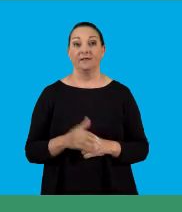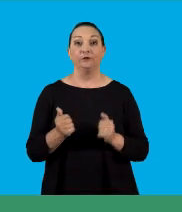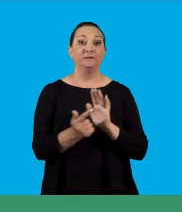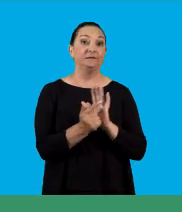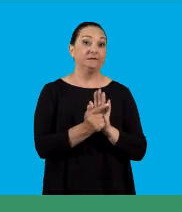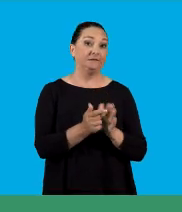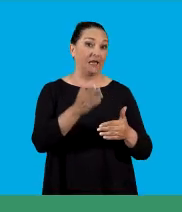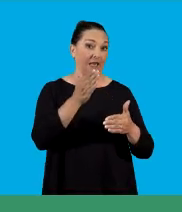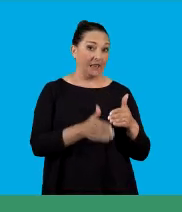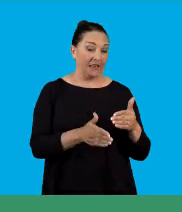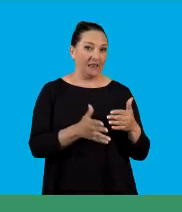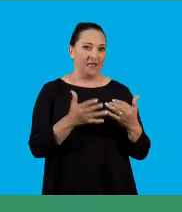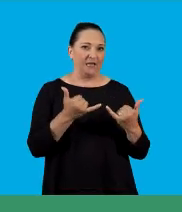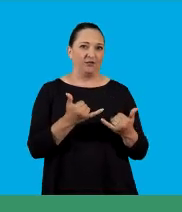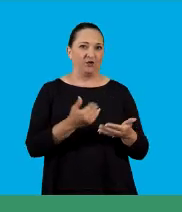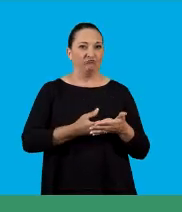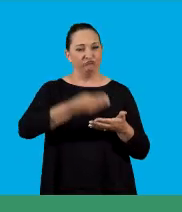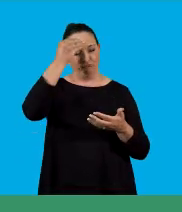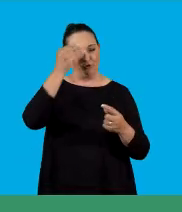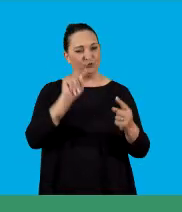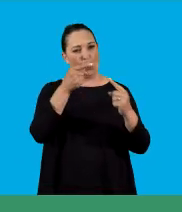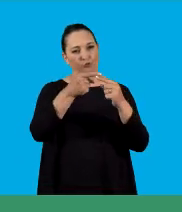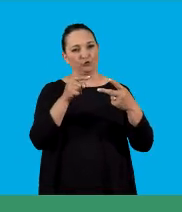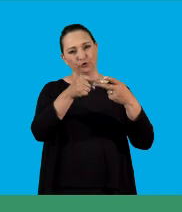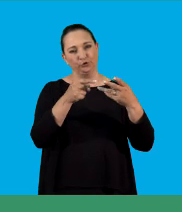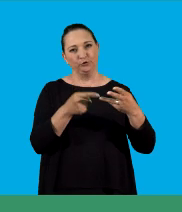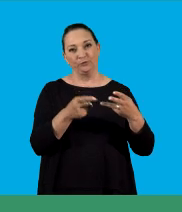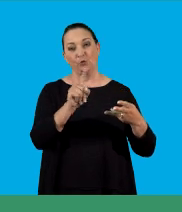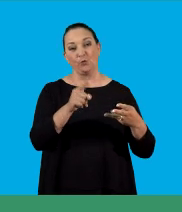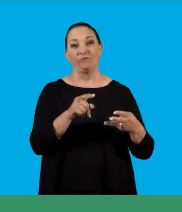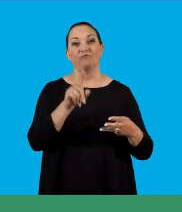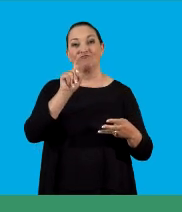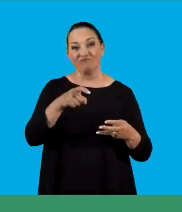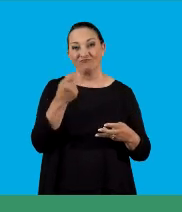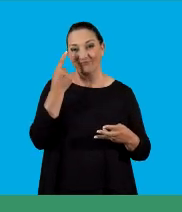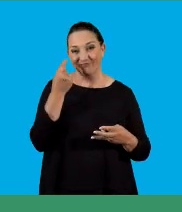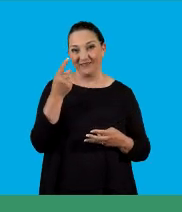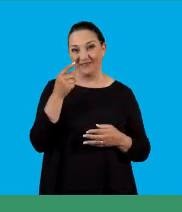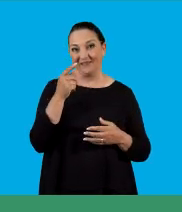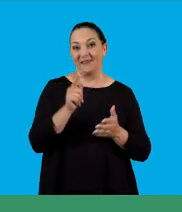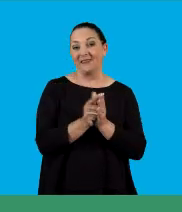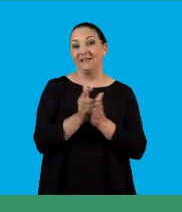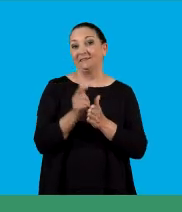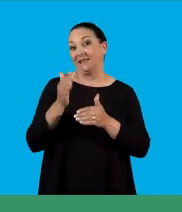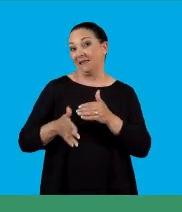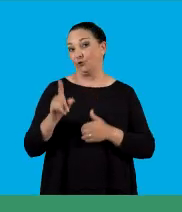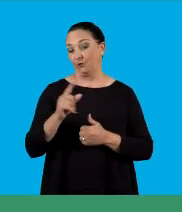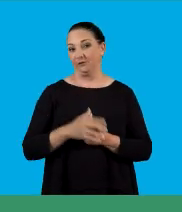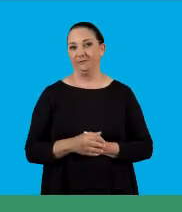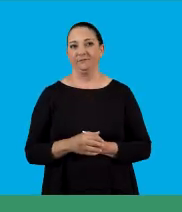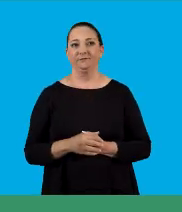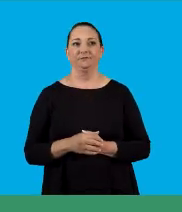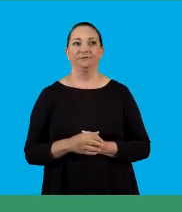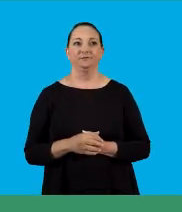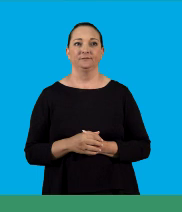at the end of this lesson now, these are our learning objectives to say what should you understand at the end of this lesson. At the end of this lesson,